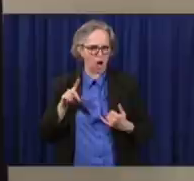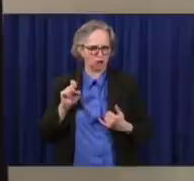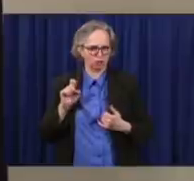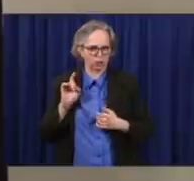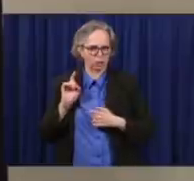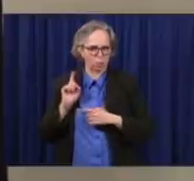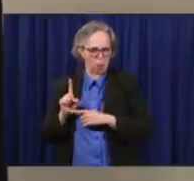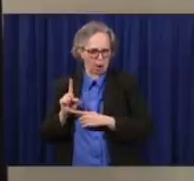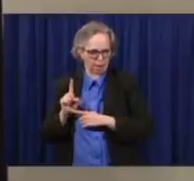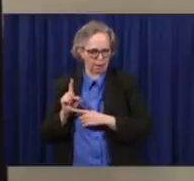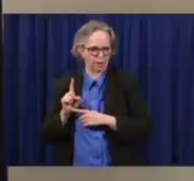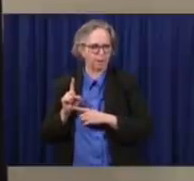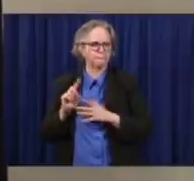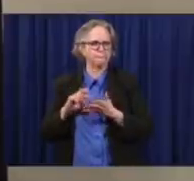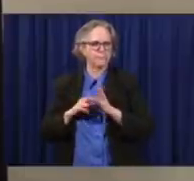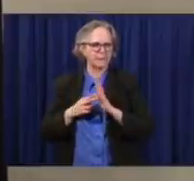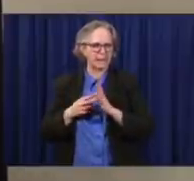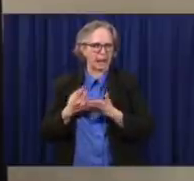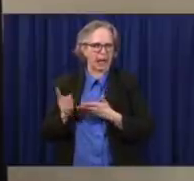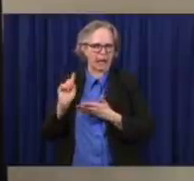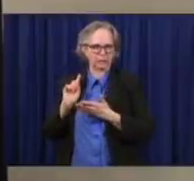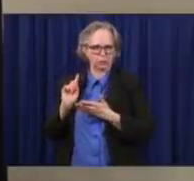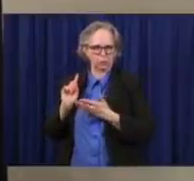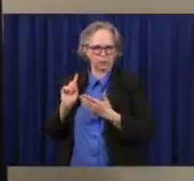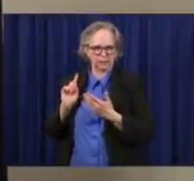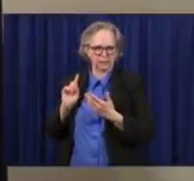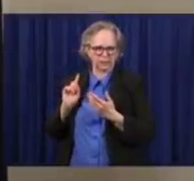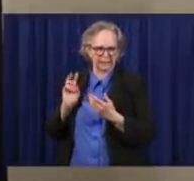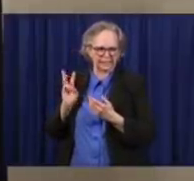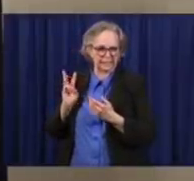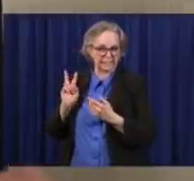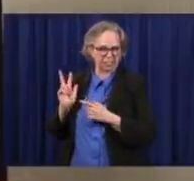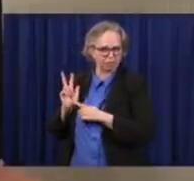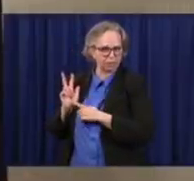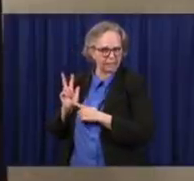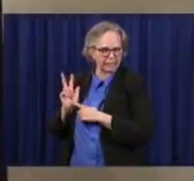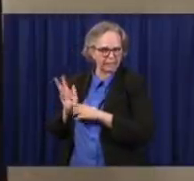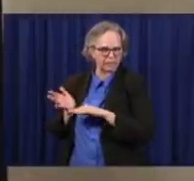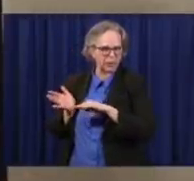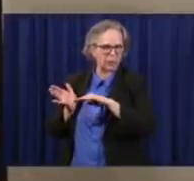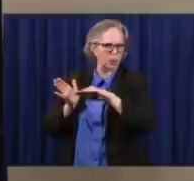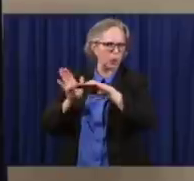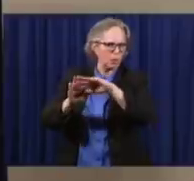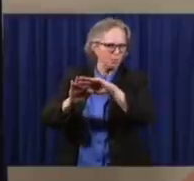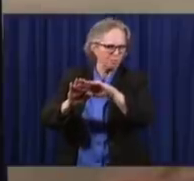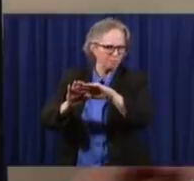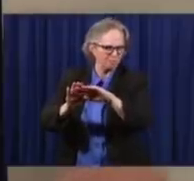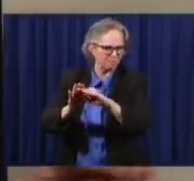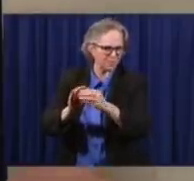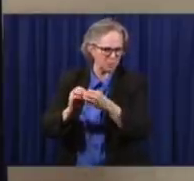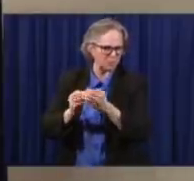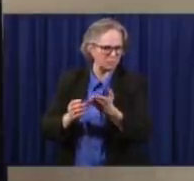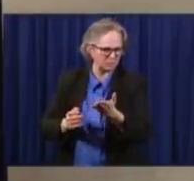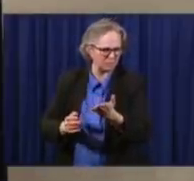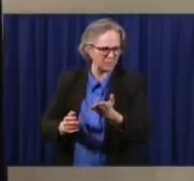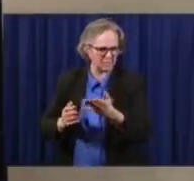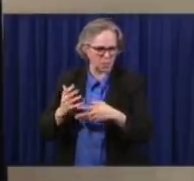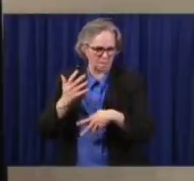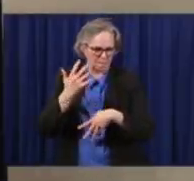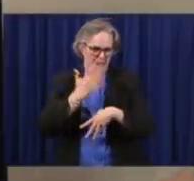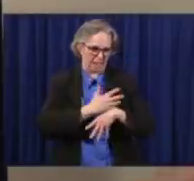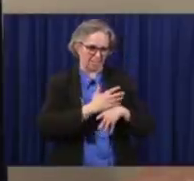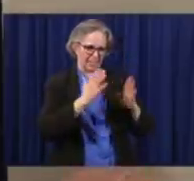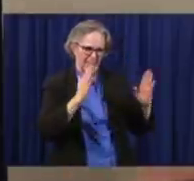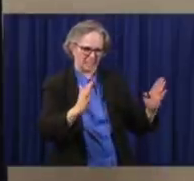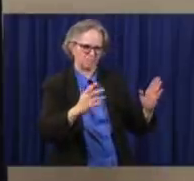I believe a week ago they were around 63. So when we've had 5 days, the 5 days have shown that hospitals have